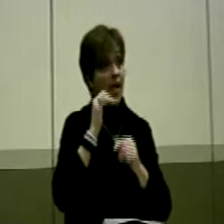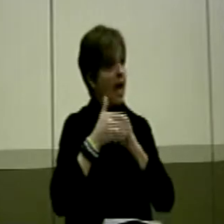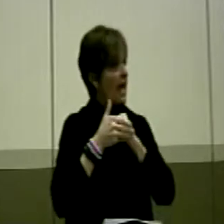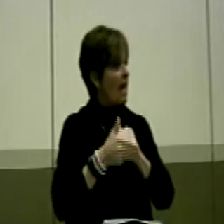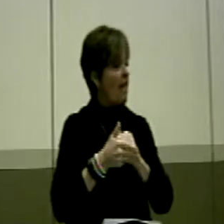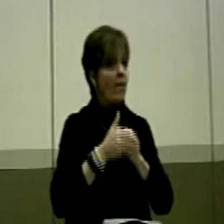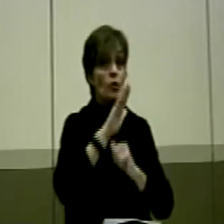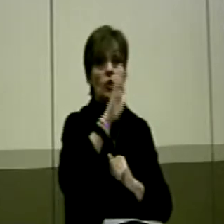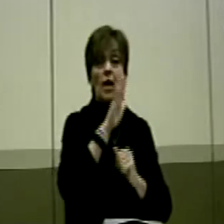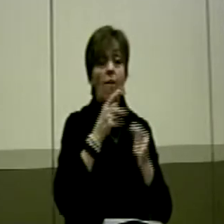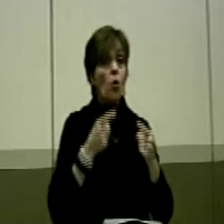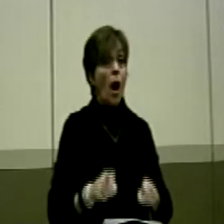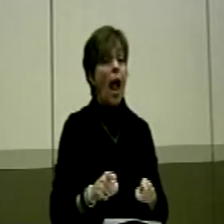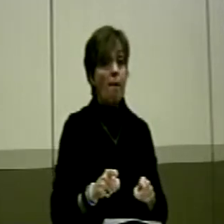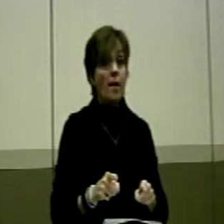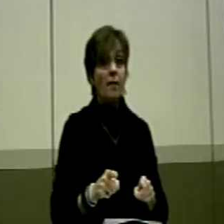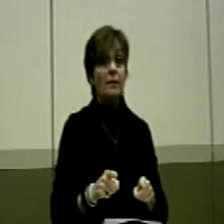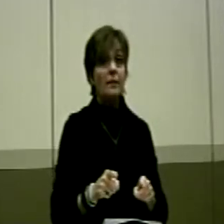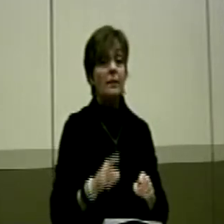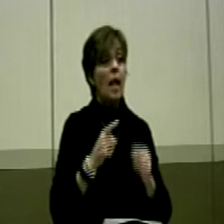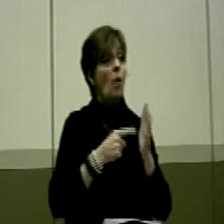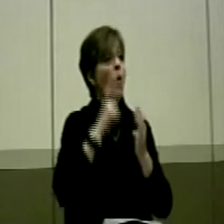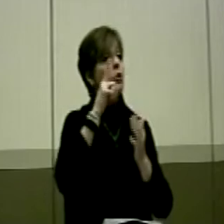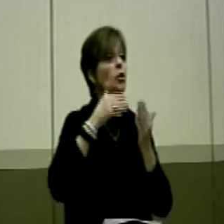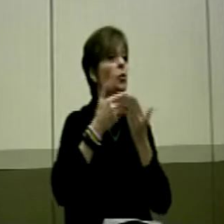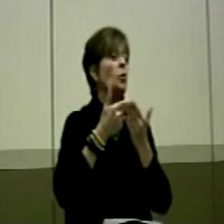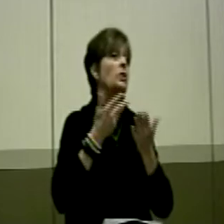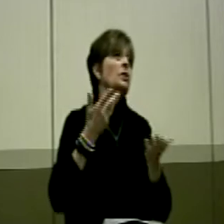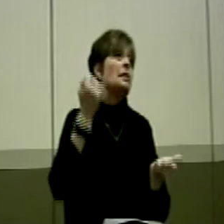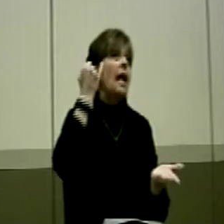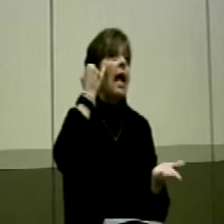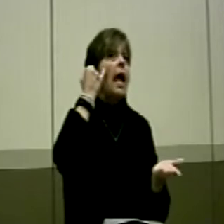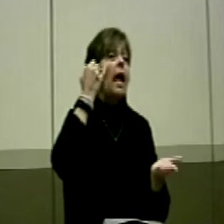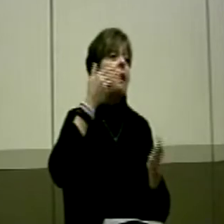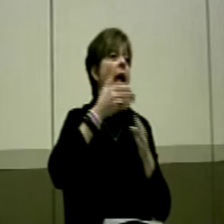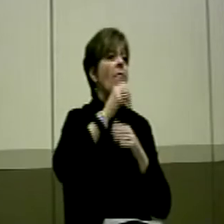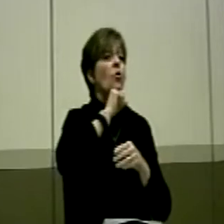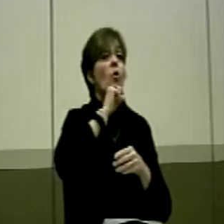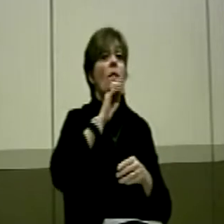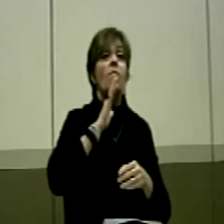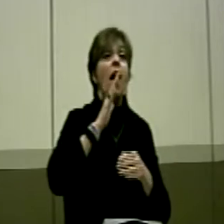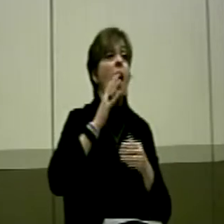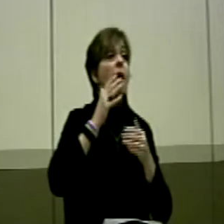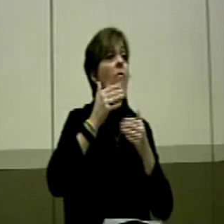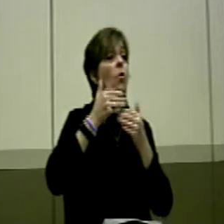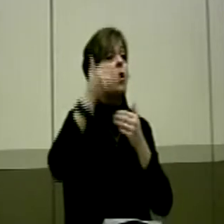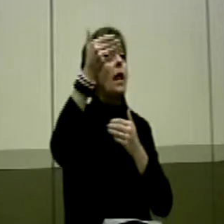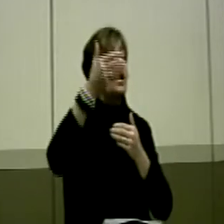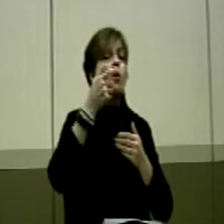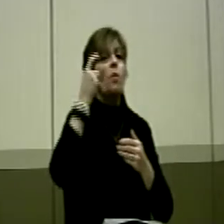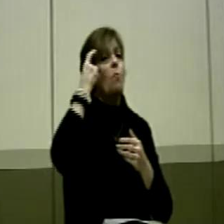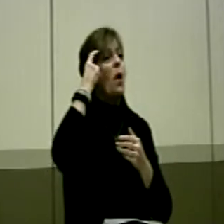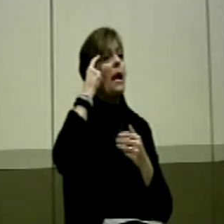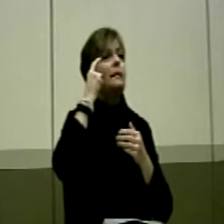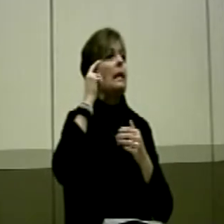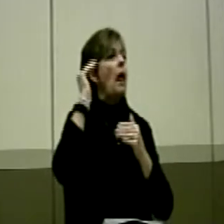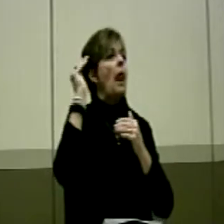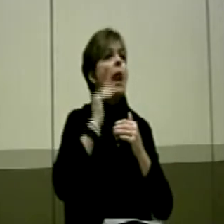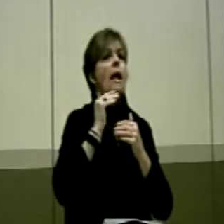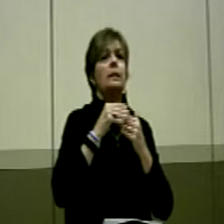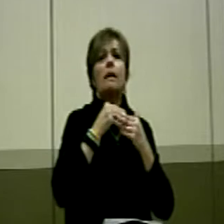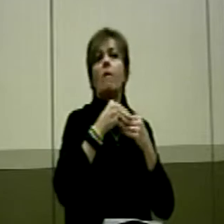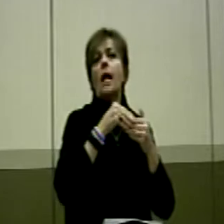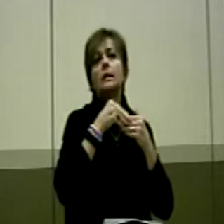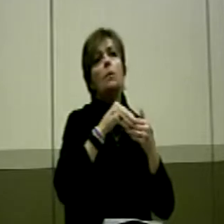reach, after like age 5 and a little bit later, when the brain becomes less flexible, then you can have something.